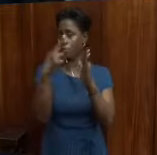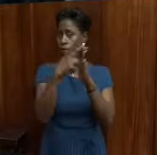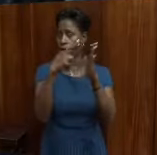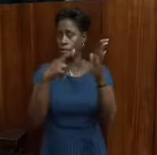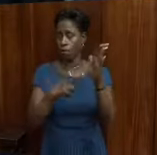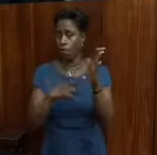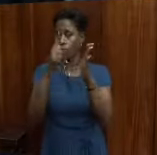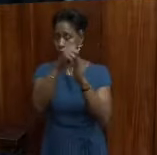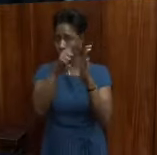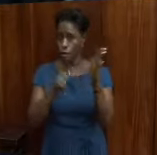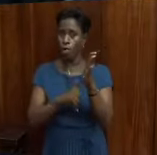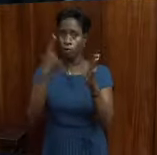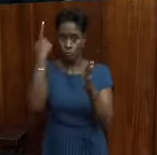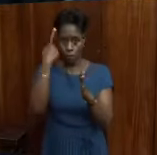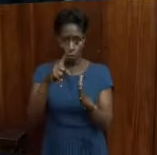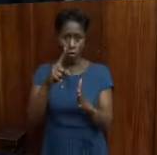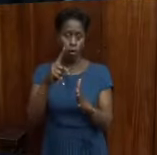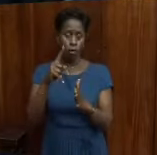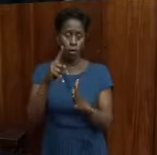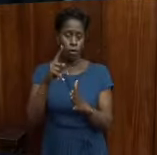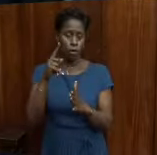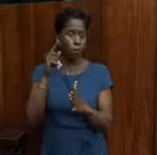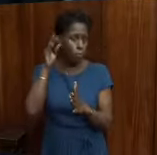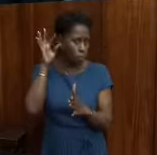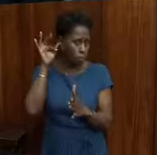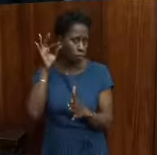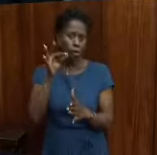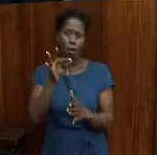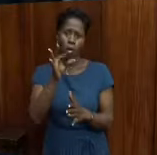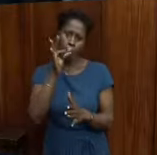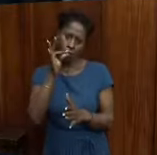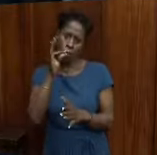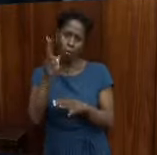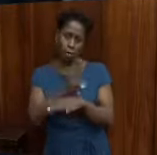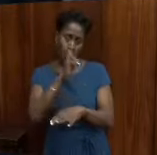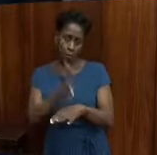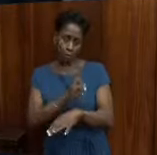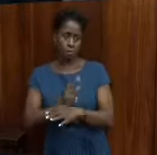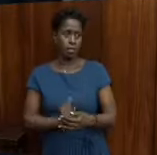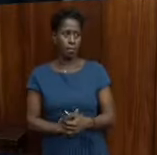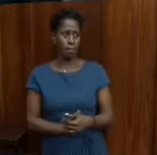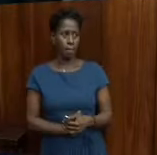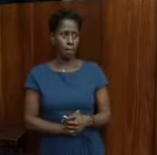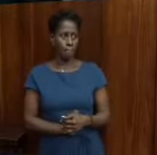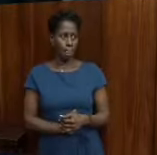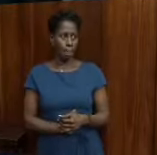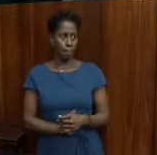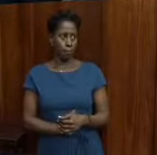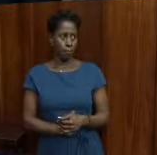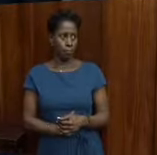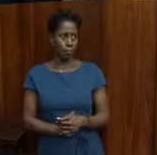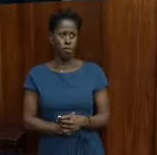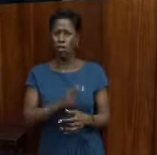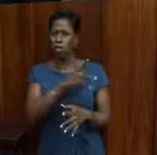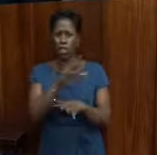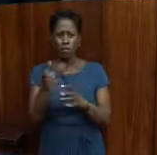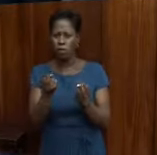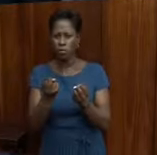for cannabis commercialization. Mr. Speaker, we do not intend to reinvent the